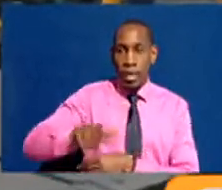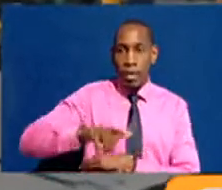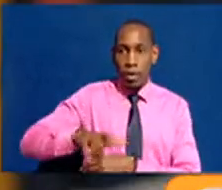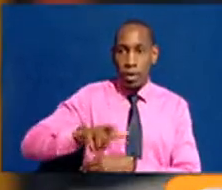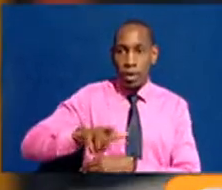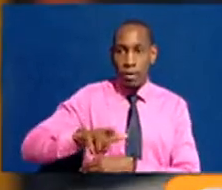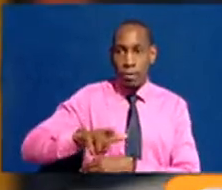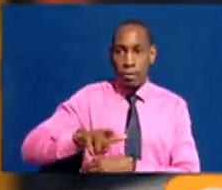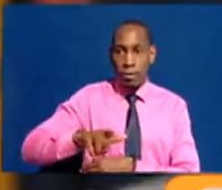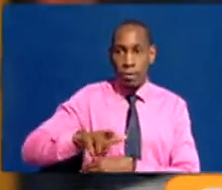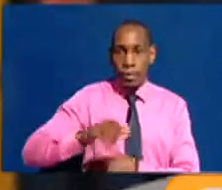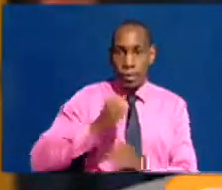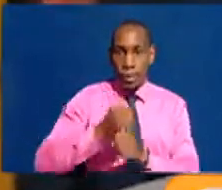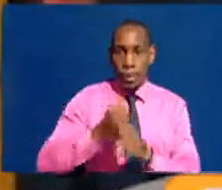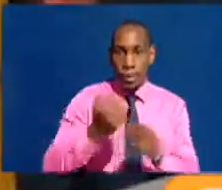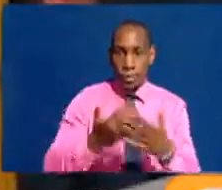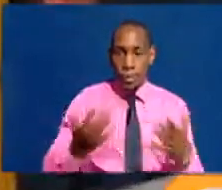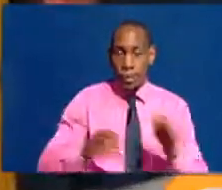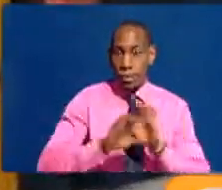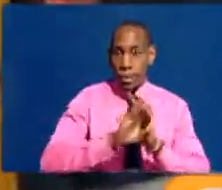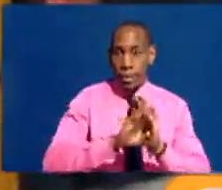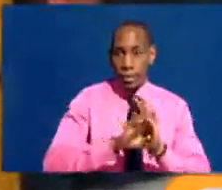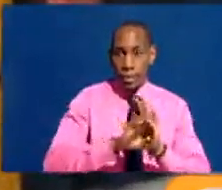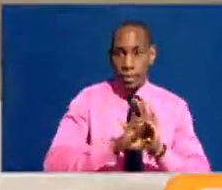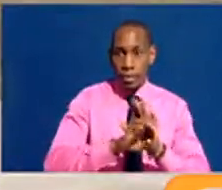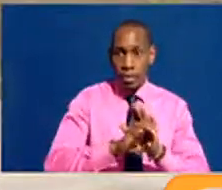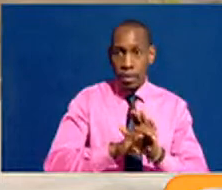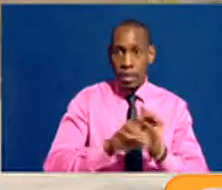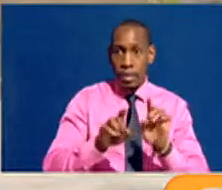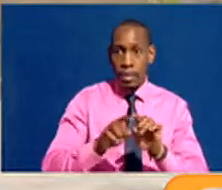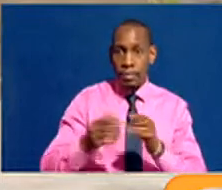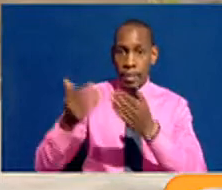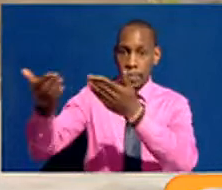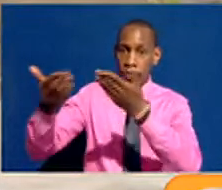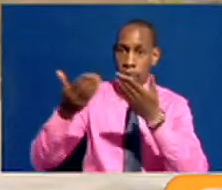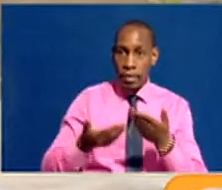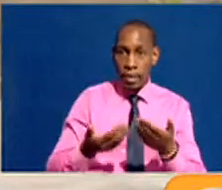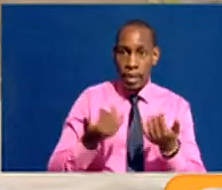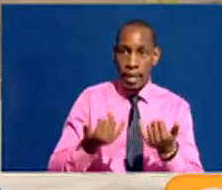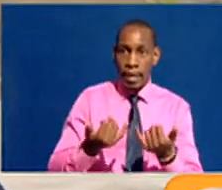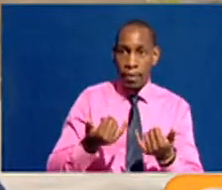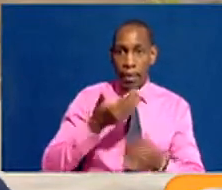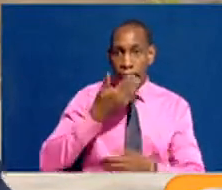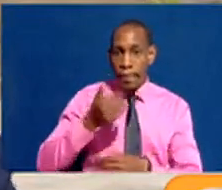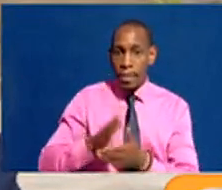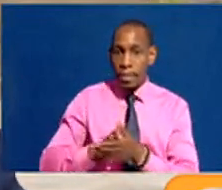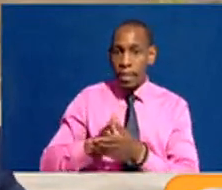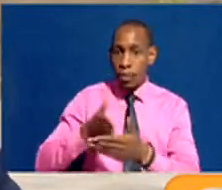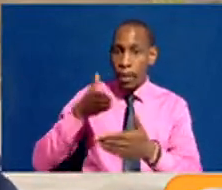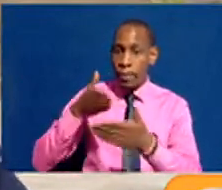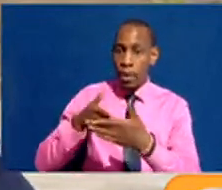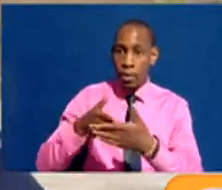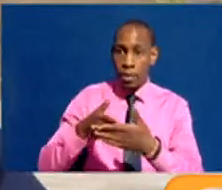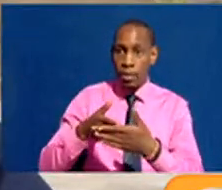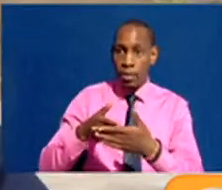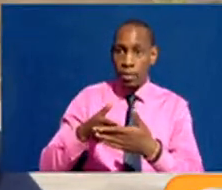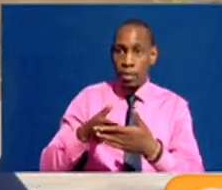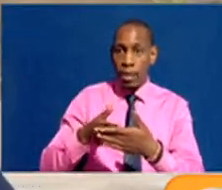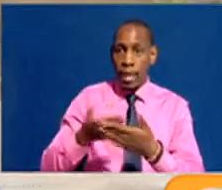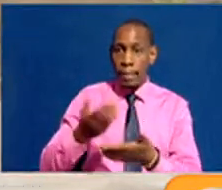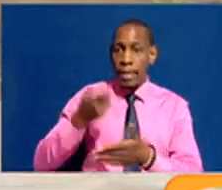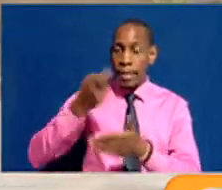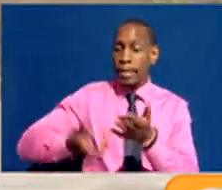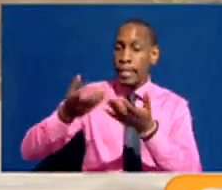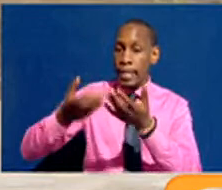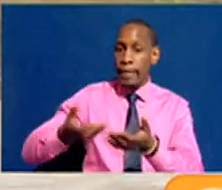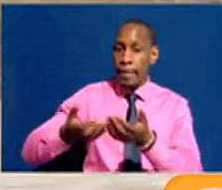their finished product and the raw material, for example, which is imported currently, should be banned or a heavy duty on the